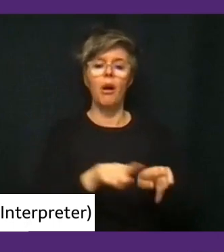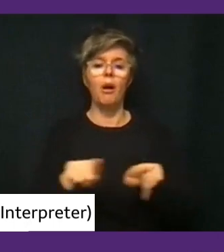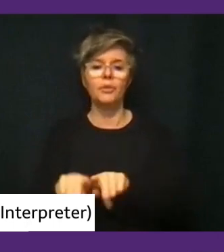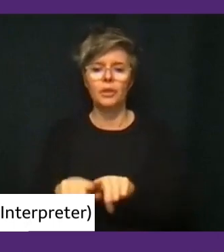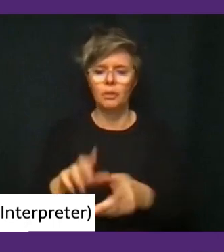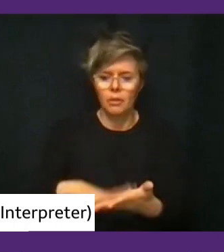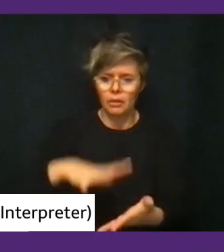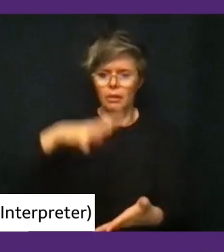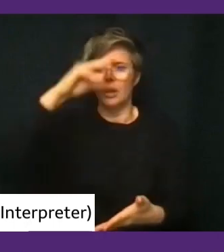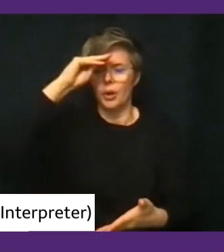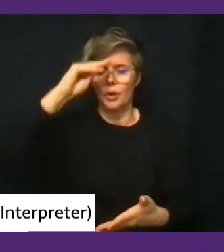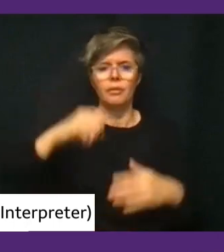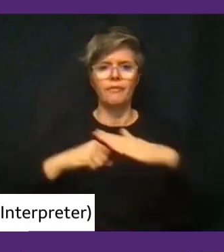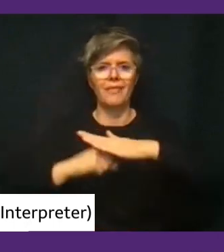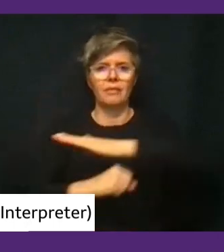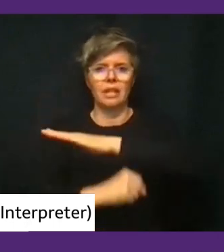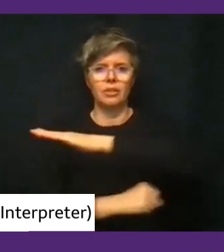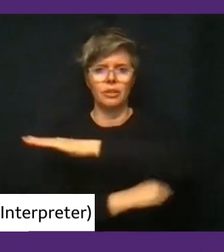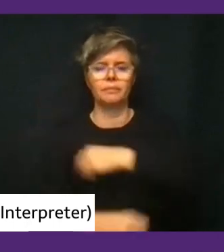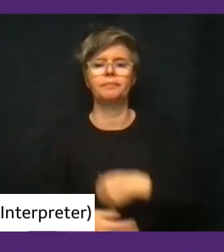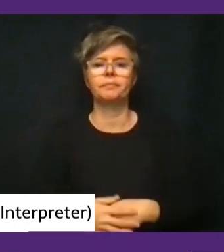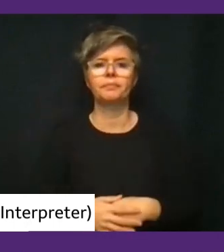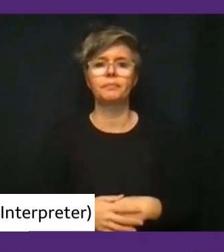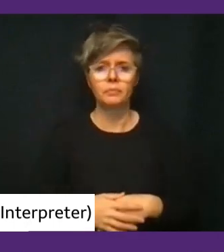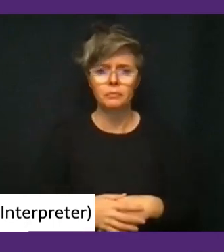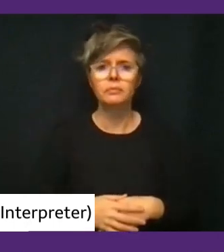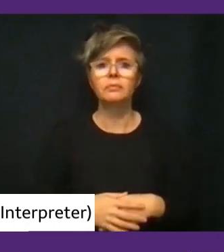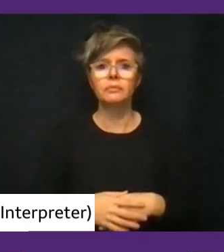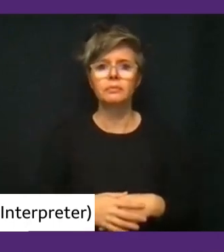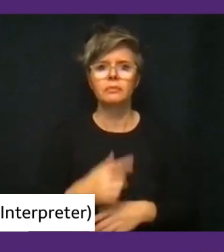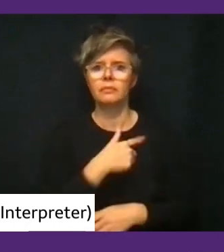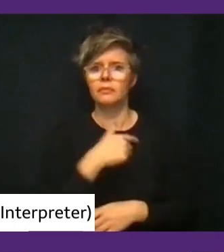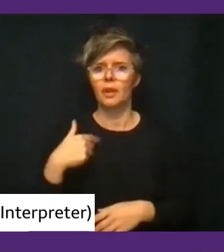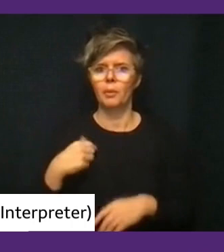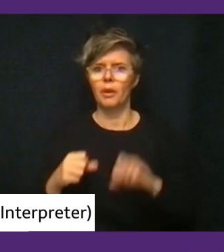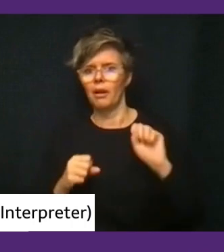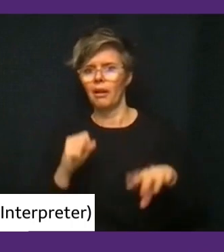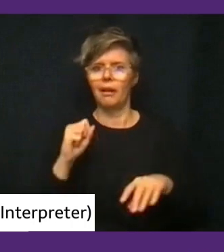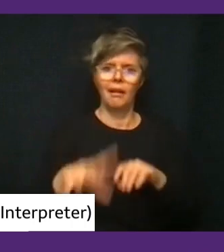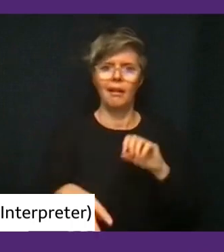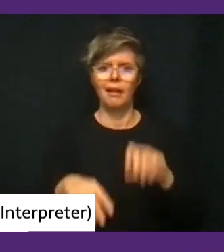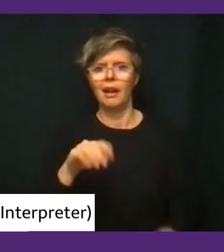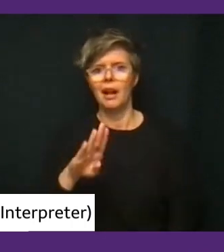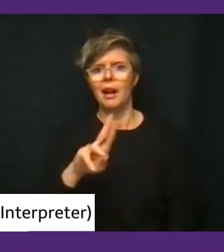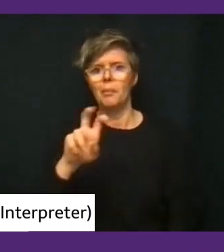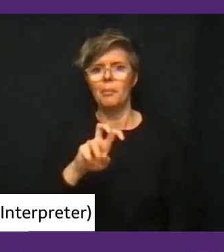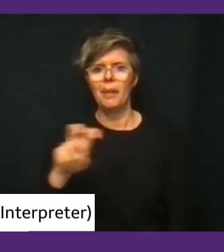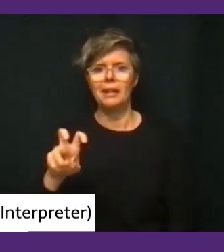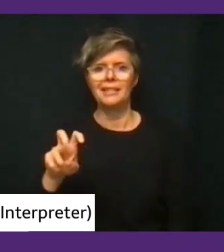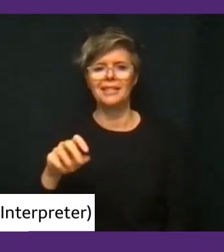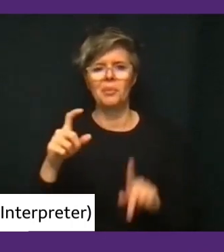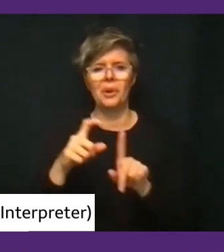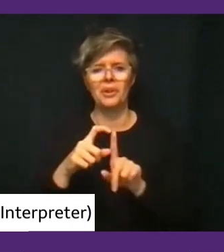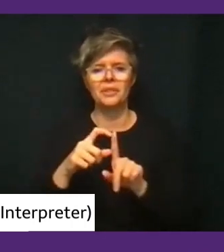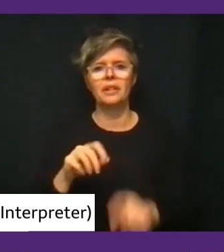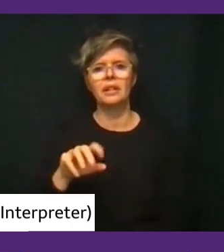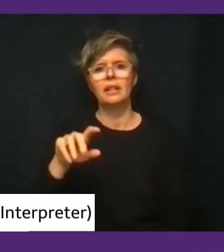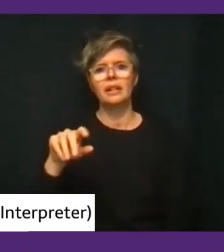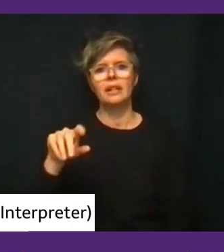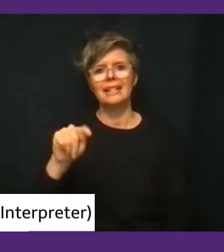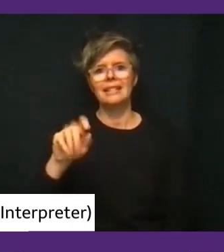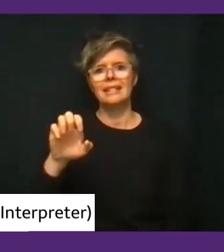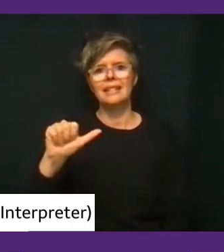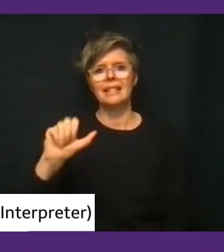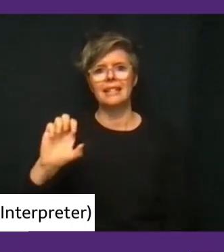at groups, another one is we're throwing out all the buzzword groups here, is Teach Access, which was started here